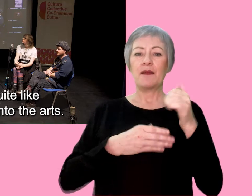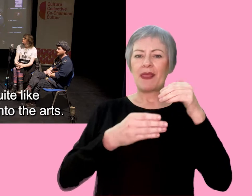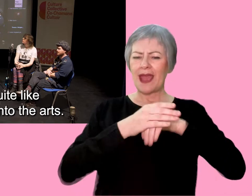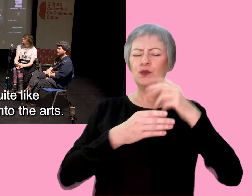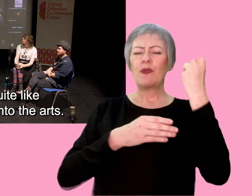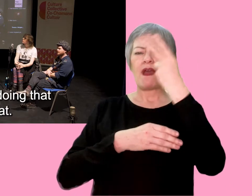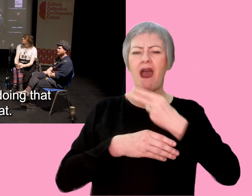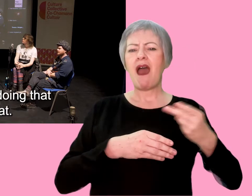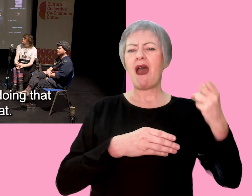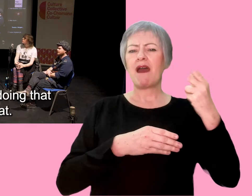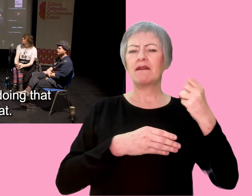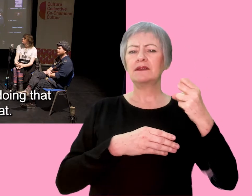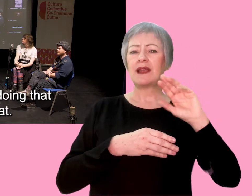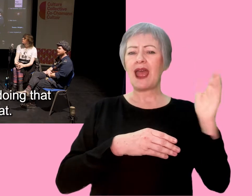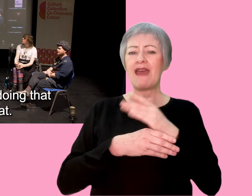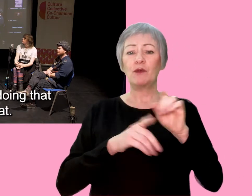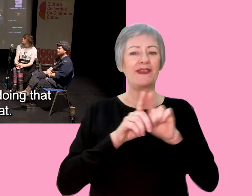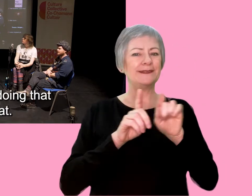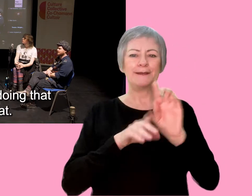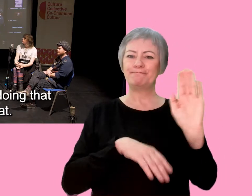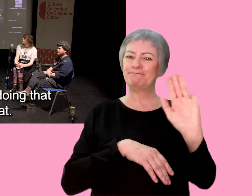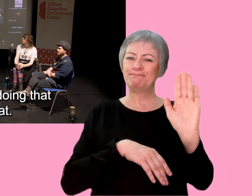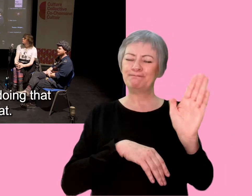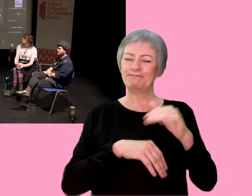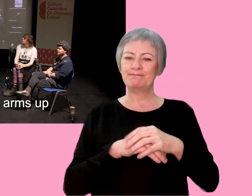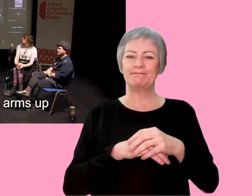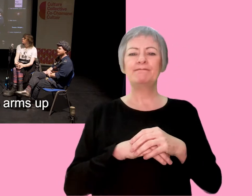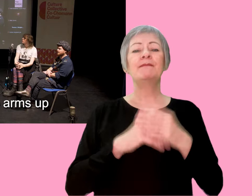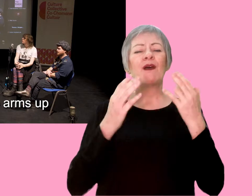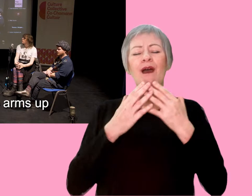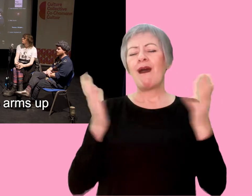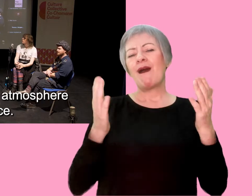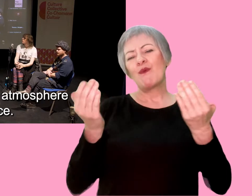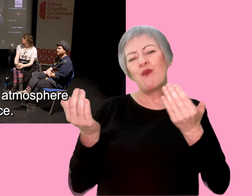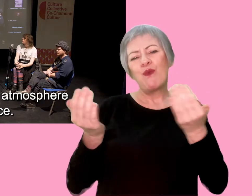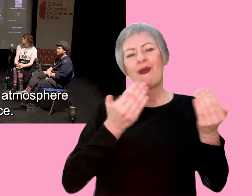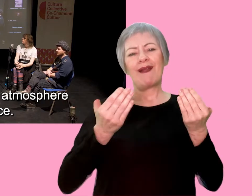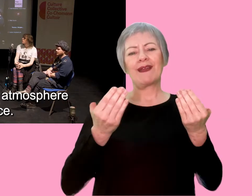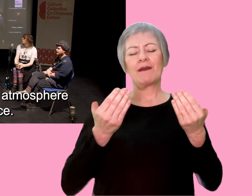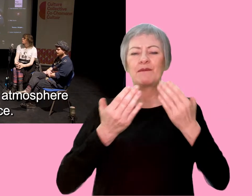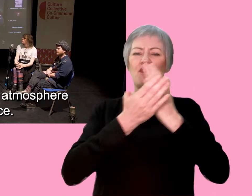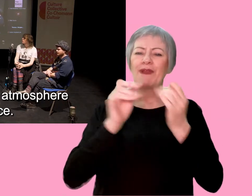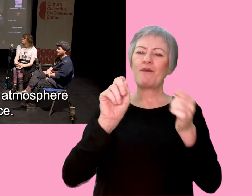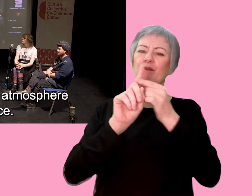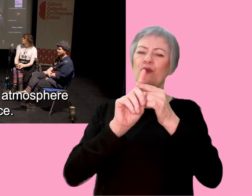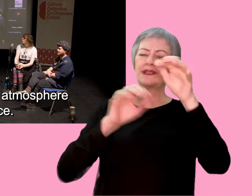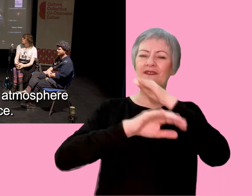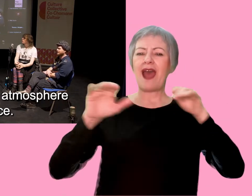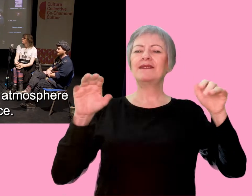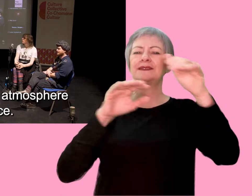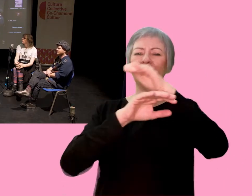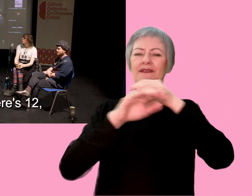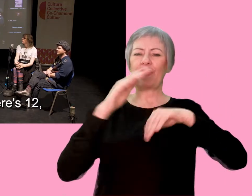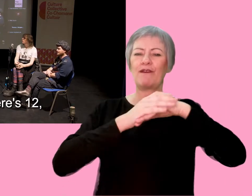the arts, because not everybody will be good at maths either, so I quite like that. So they have opened their arms up, and there's a real positive atmosphere in the whole